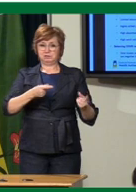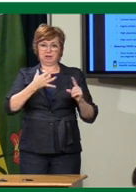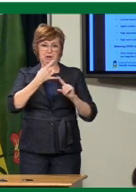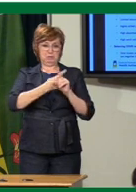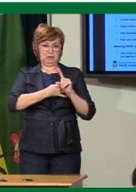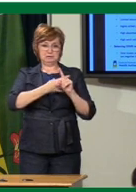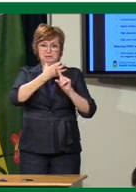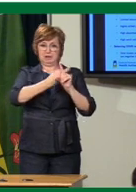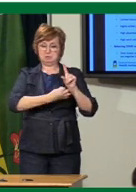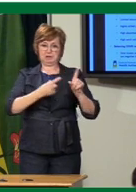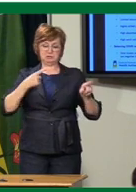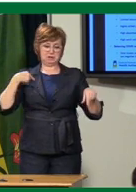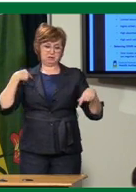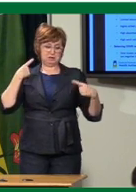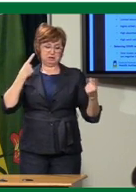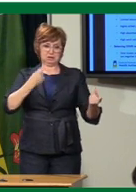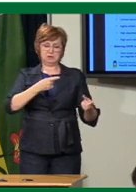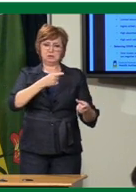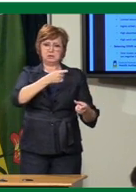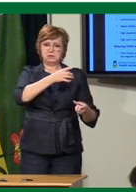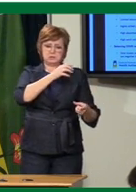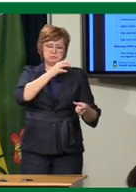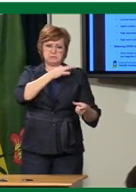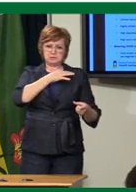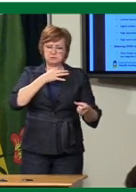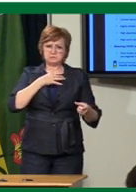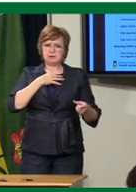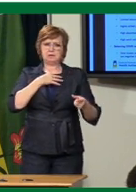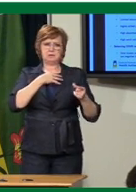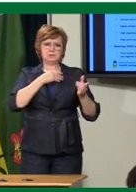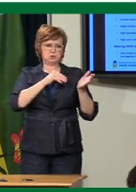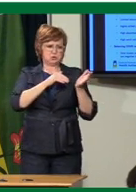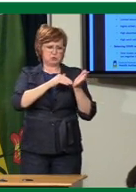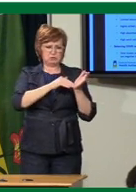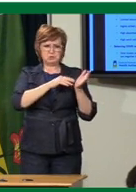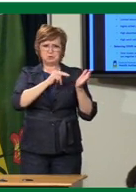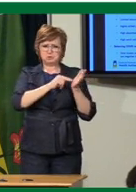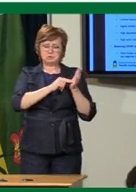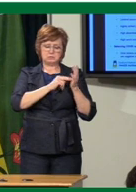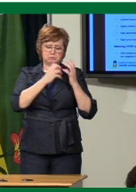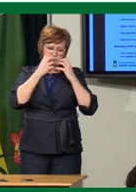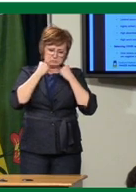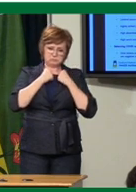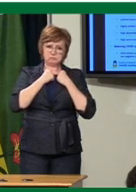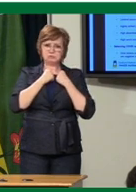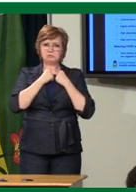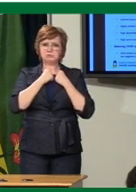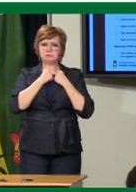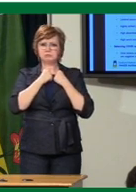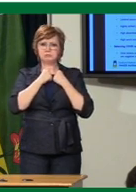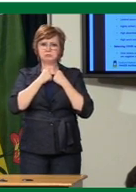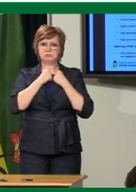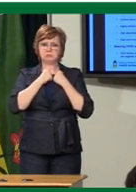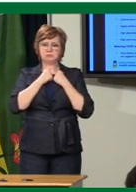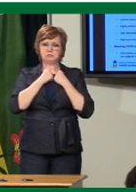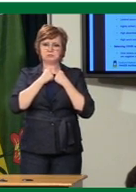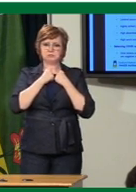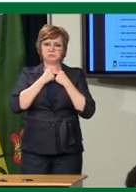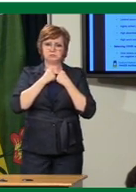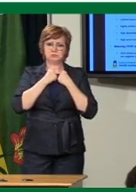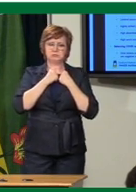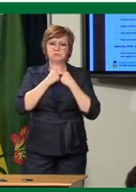this, our staff and physicians, they are our key resource in all of this response. We are